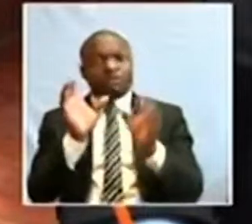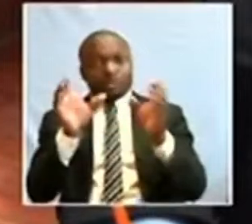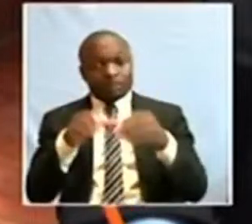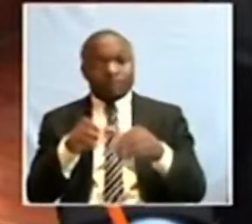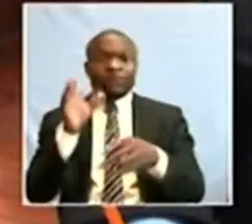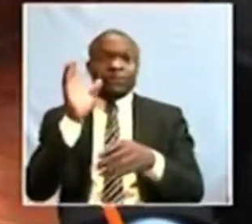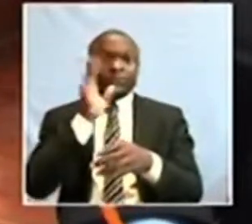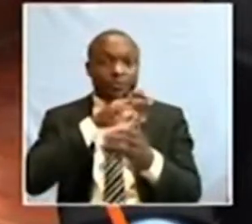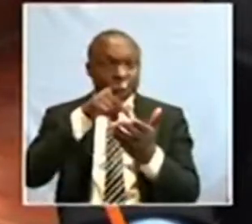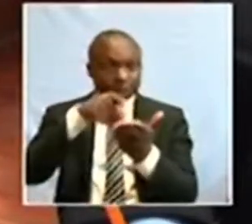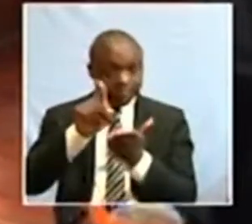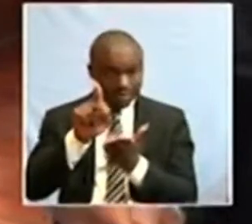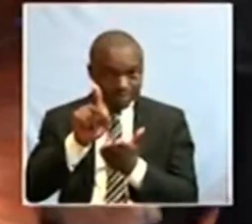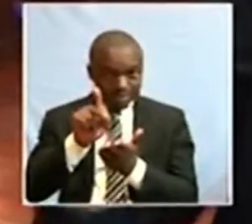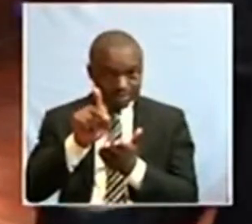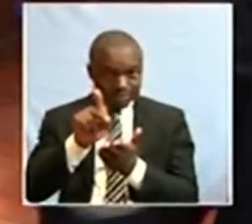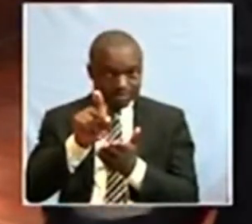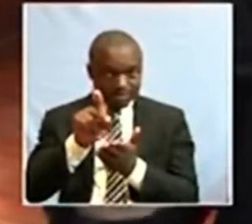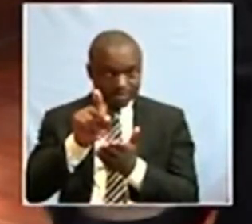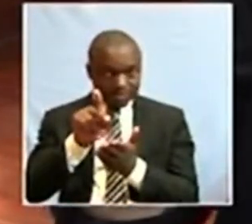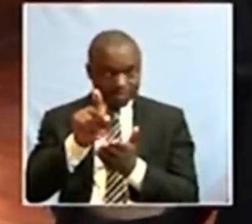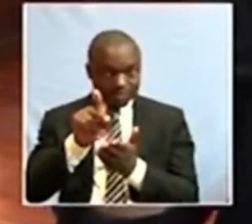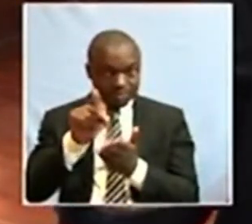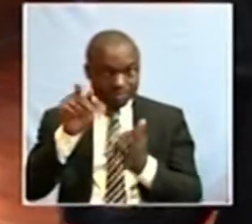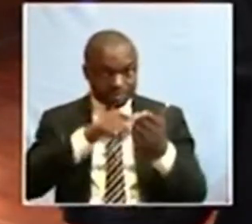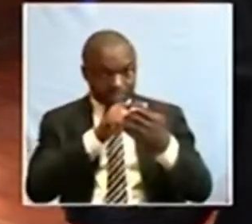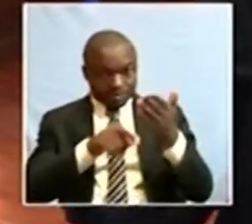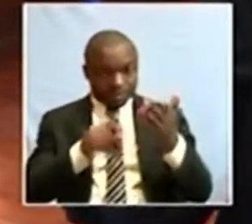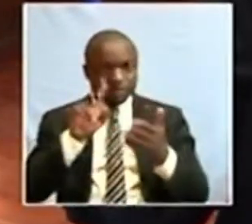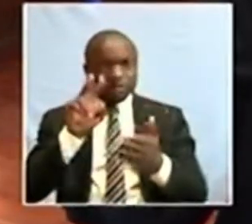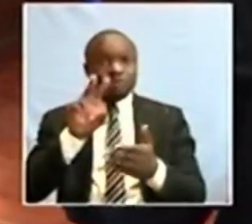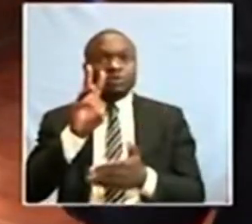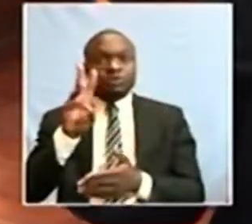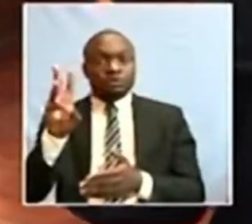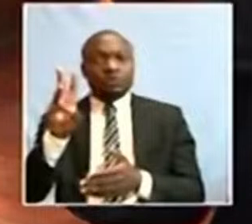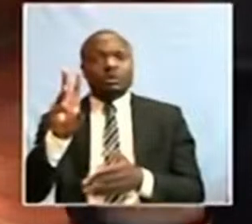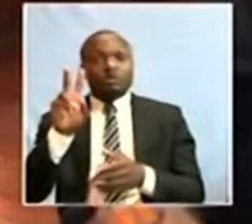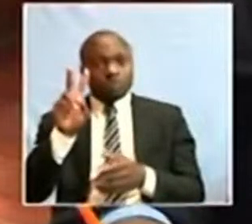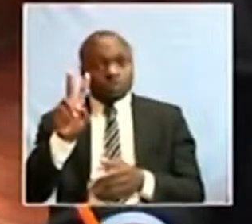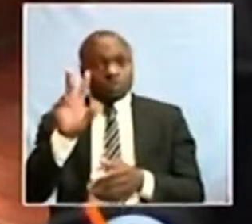paid. So we cancel 262. We say